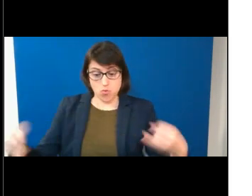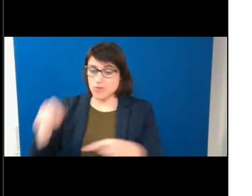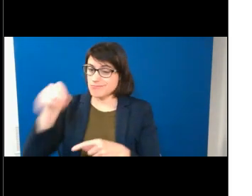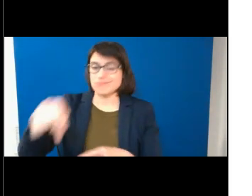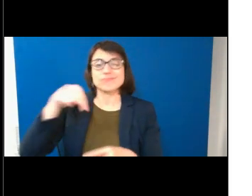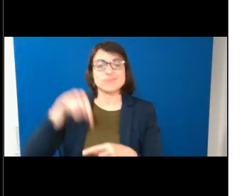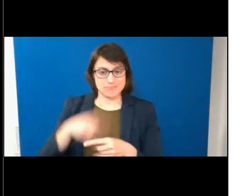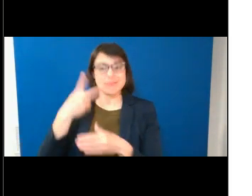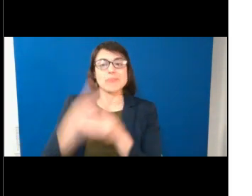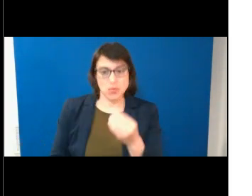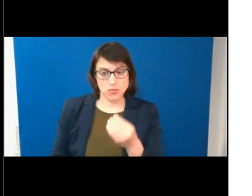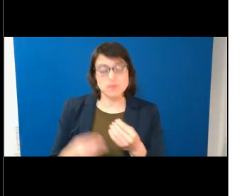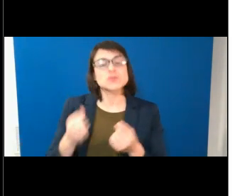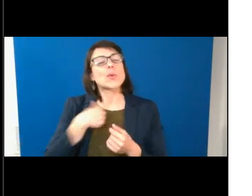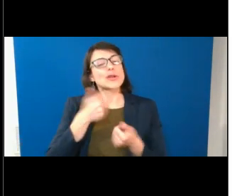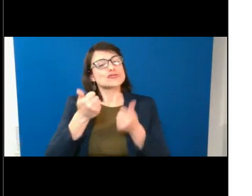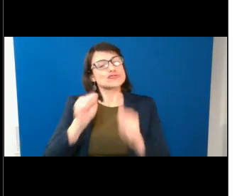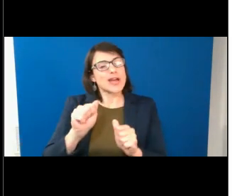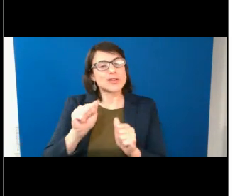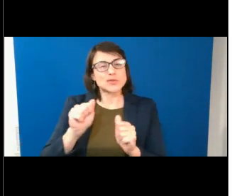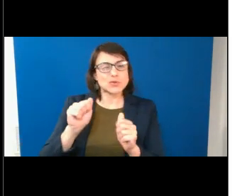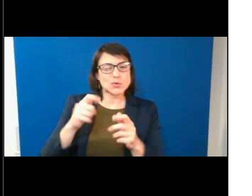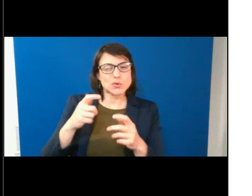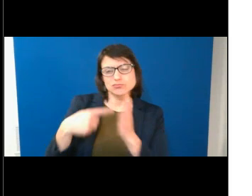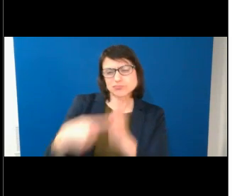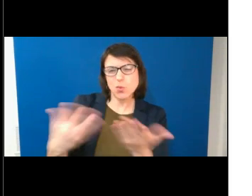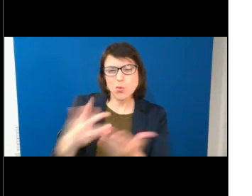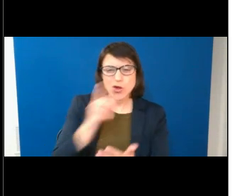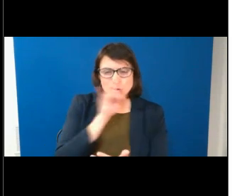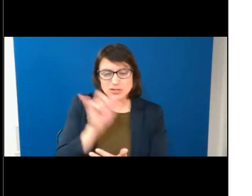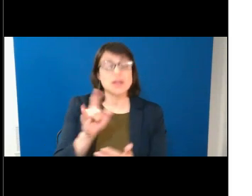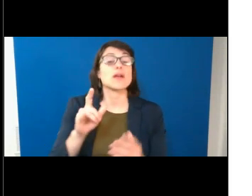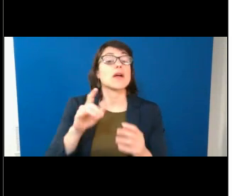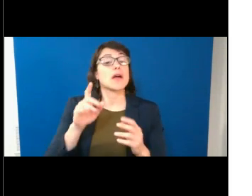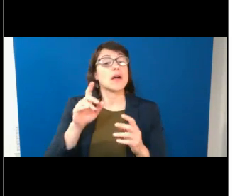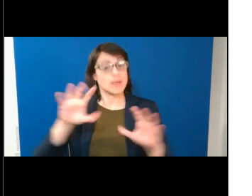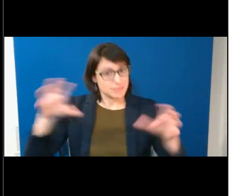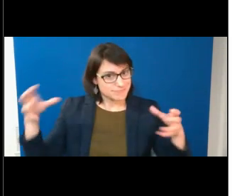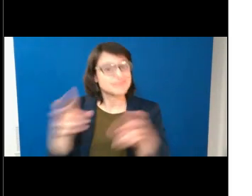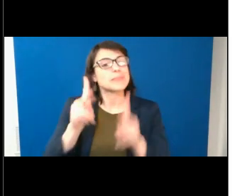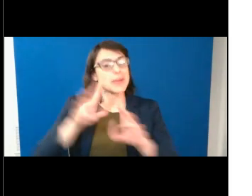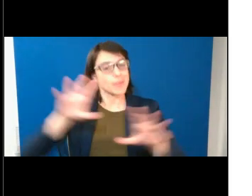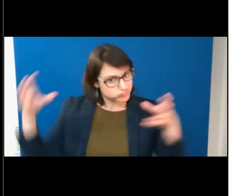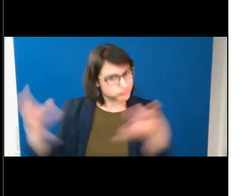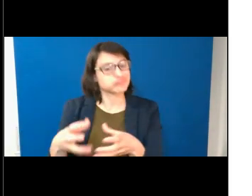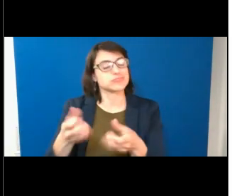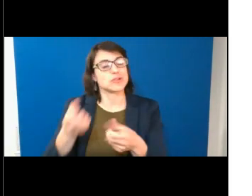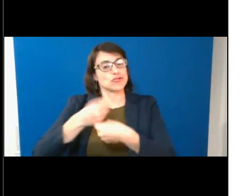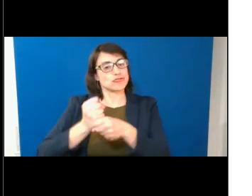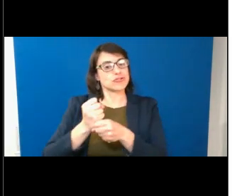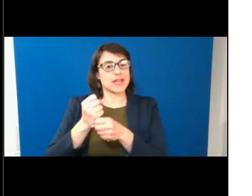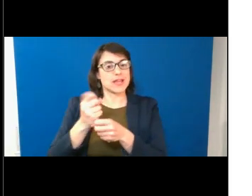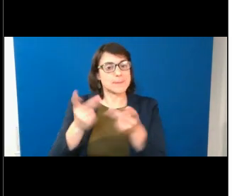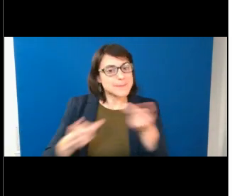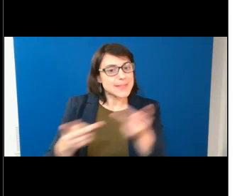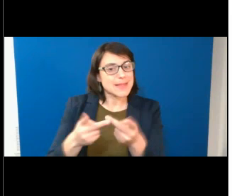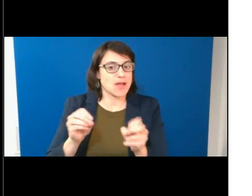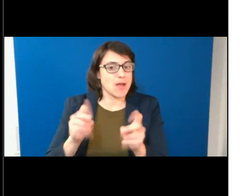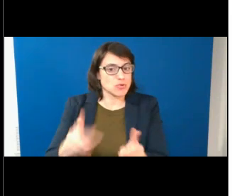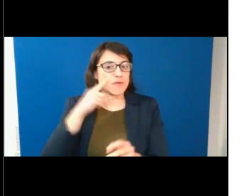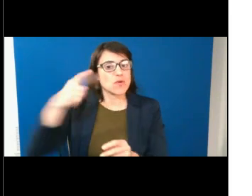that might look like is bringing people together, providing a space and opportunity for them to talk to each other,